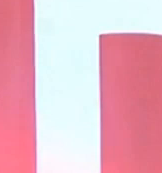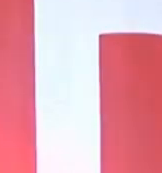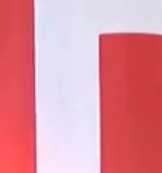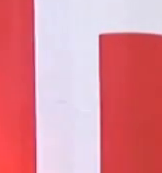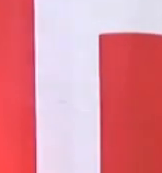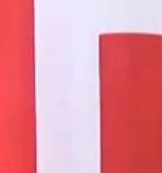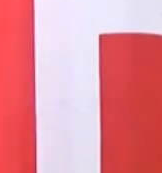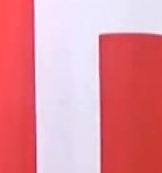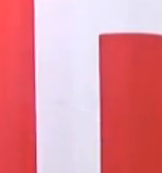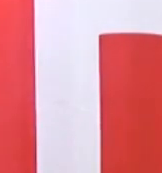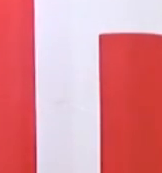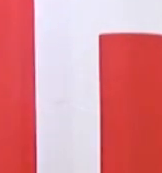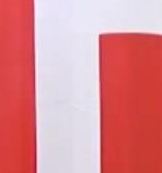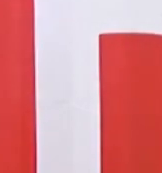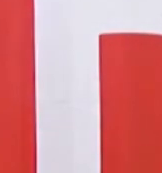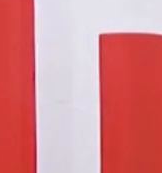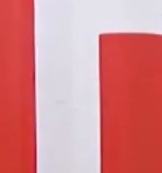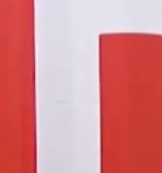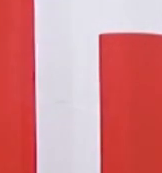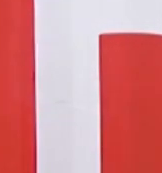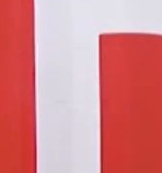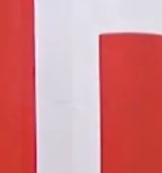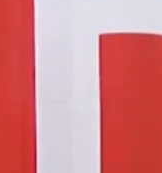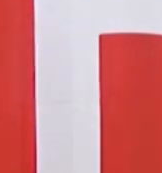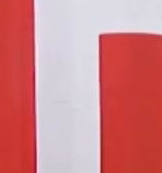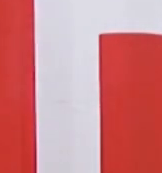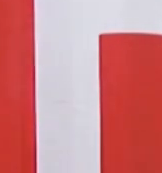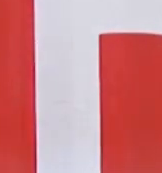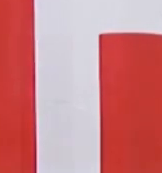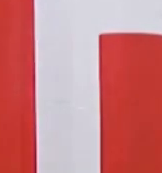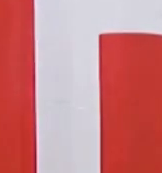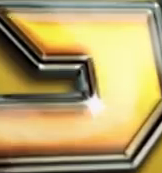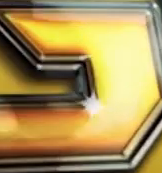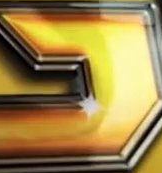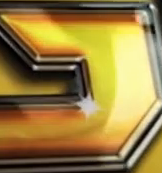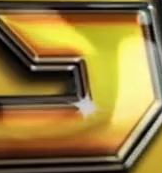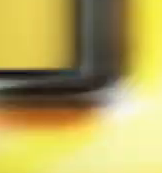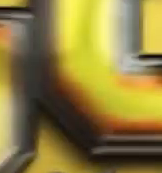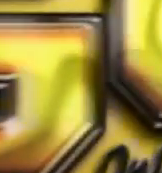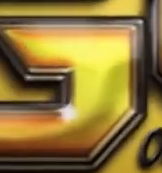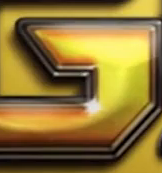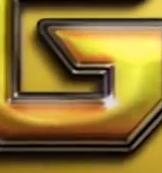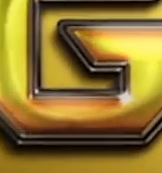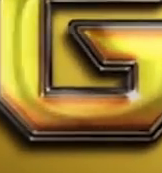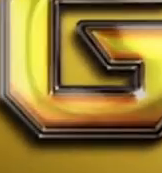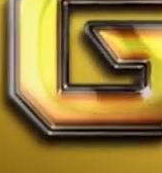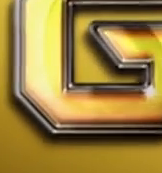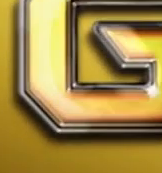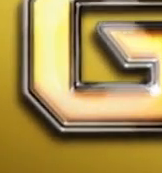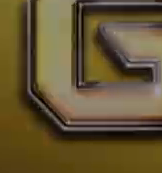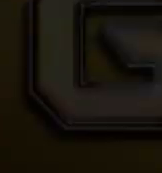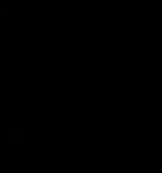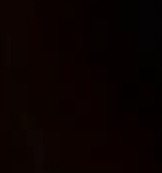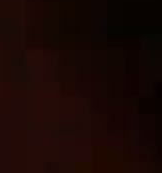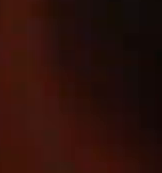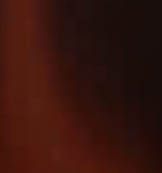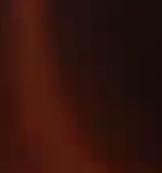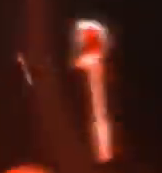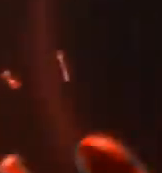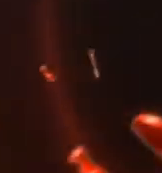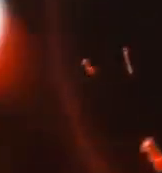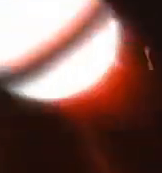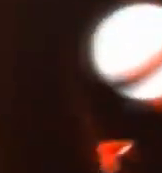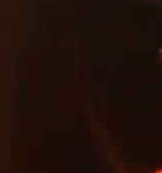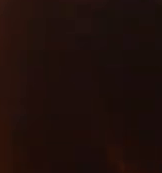Hi, I'm Ini from Raki Raki. I love Gold FM, only the classic hits. Gold FM, only the classic hits.